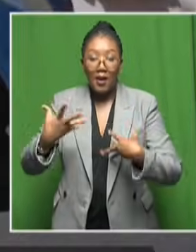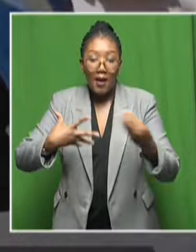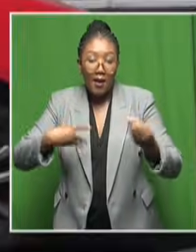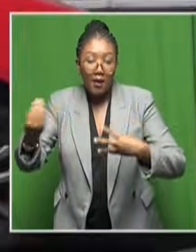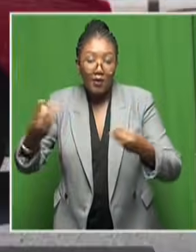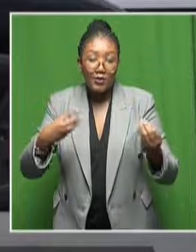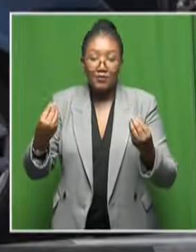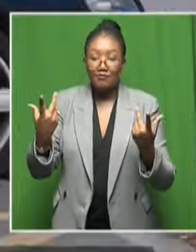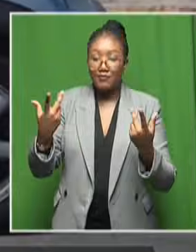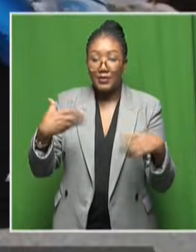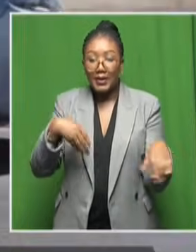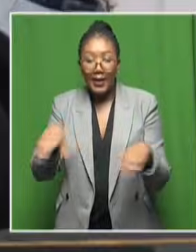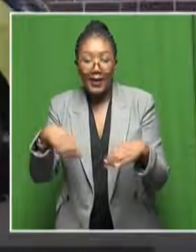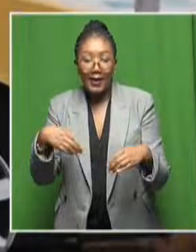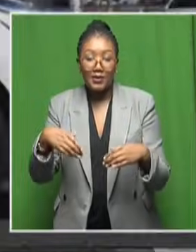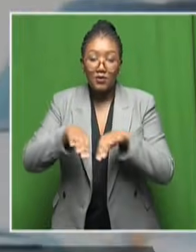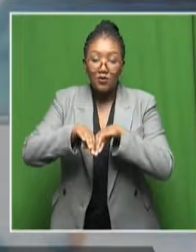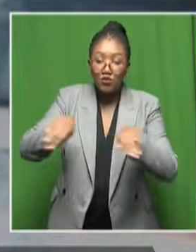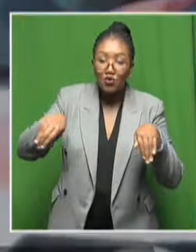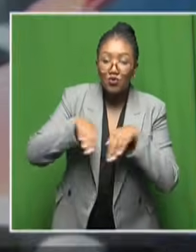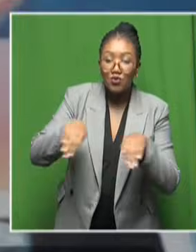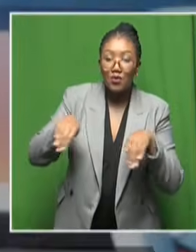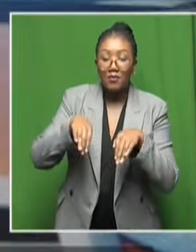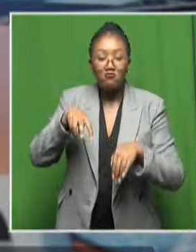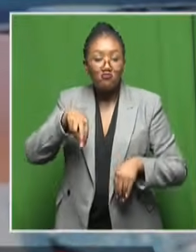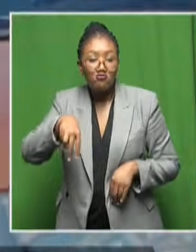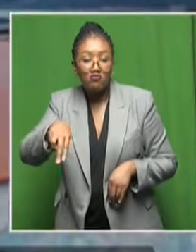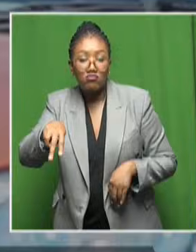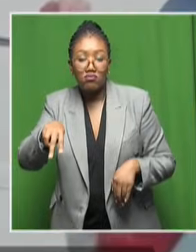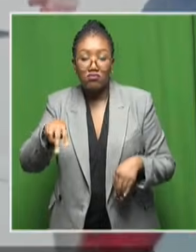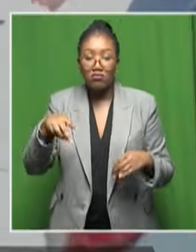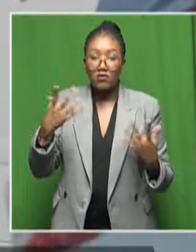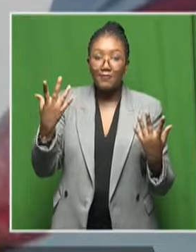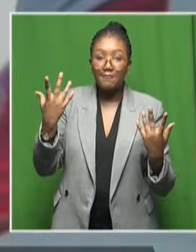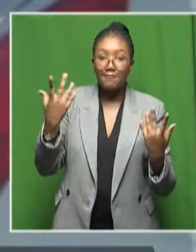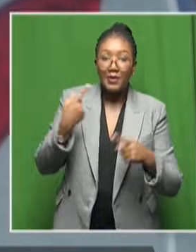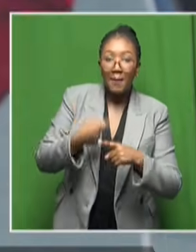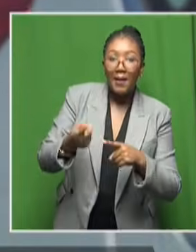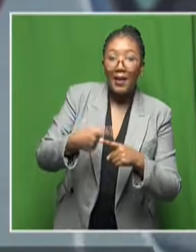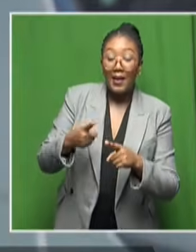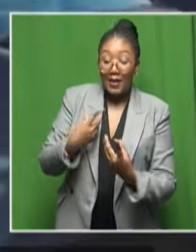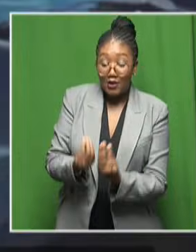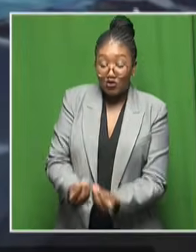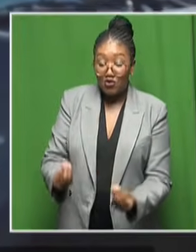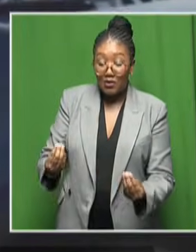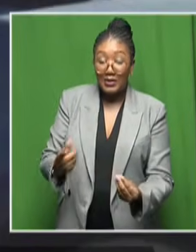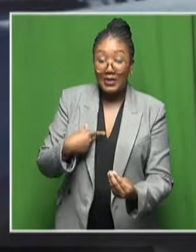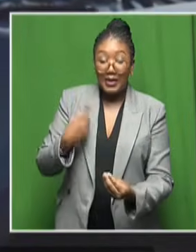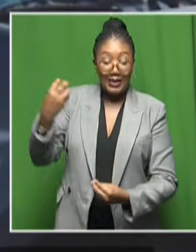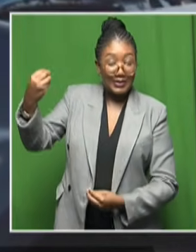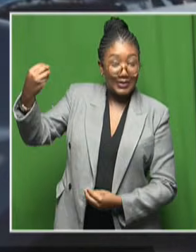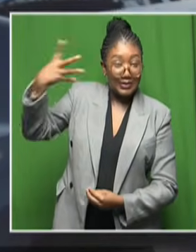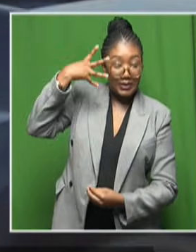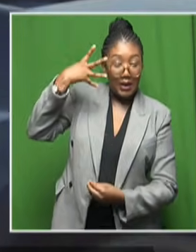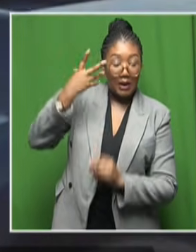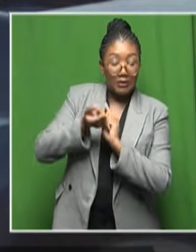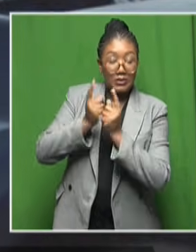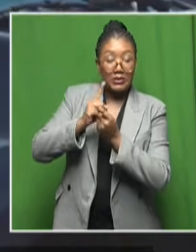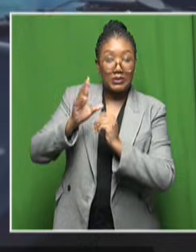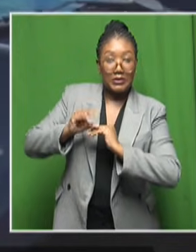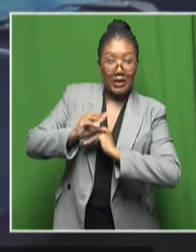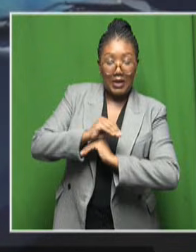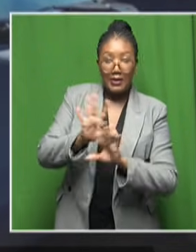increasing, children are especially vulnerable to sunburn, long-term skin damage and future skin cancer risk. To talk more about how